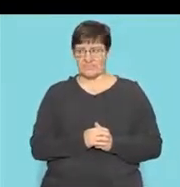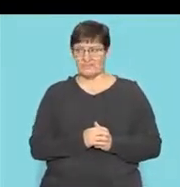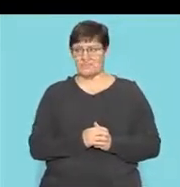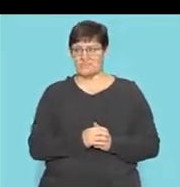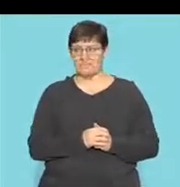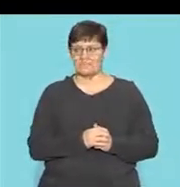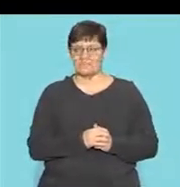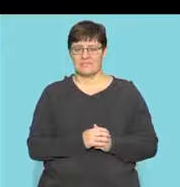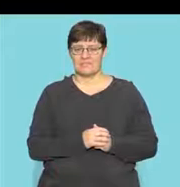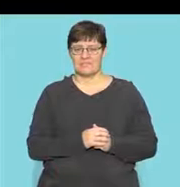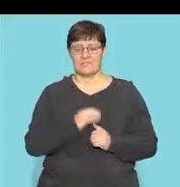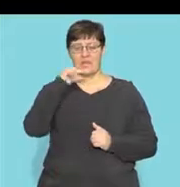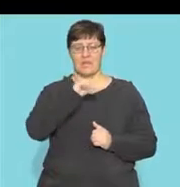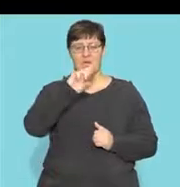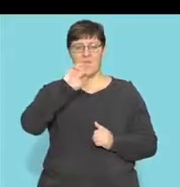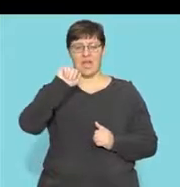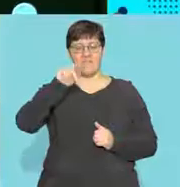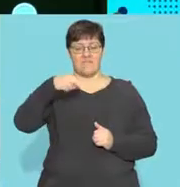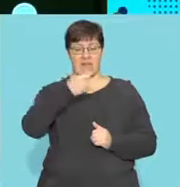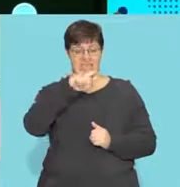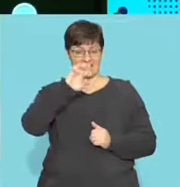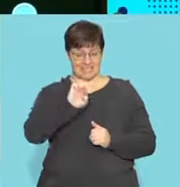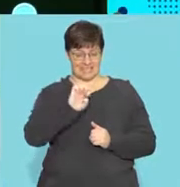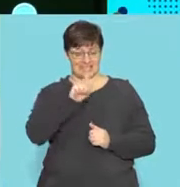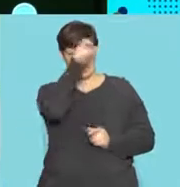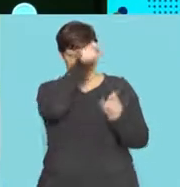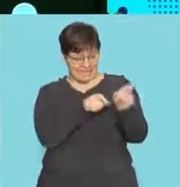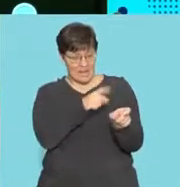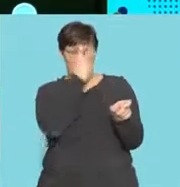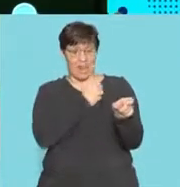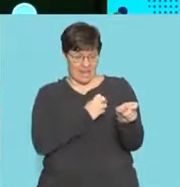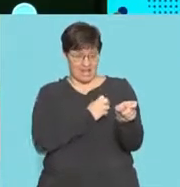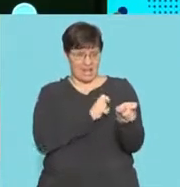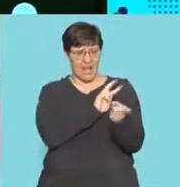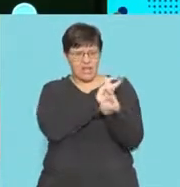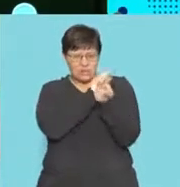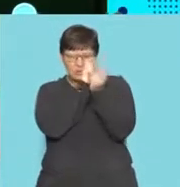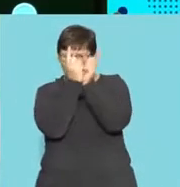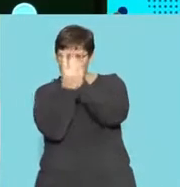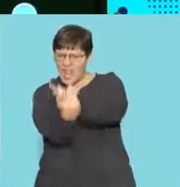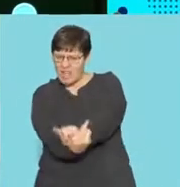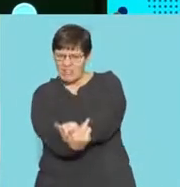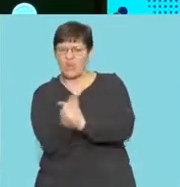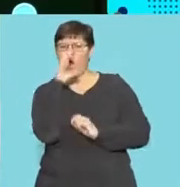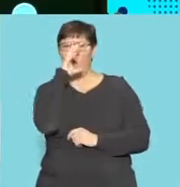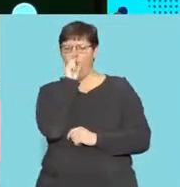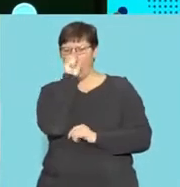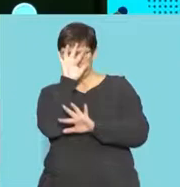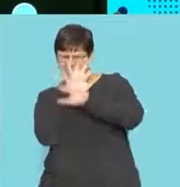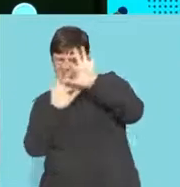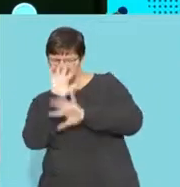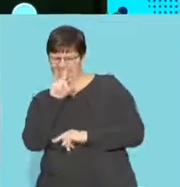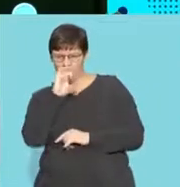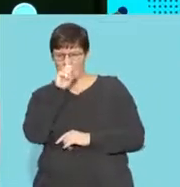So the graphite electrode, which was black, has now changed to that orangey copper sign.